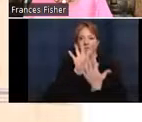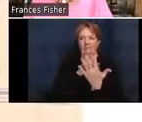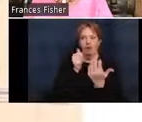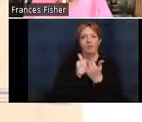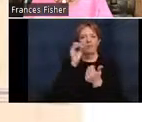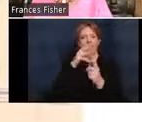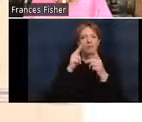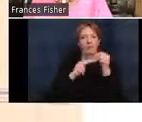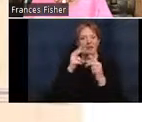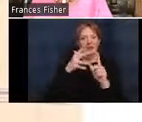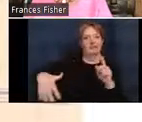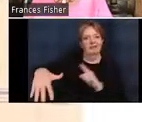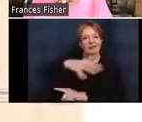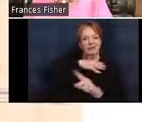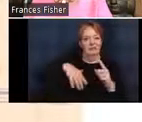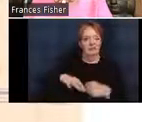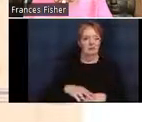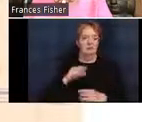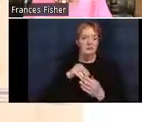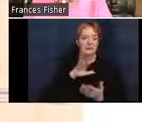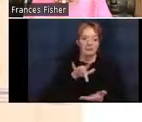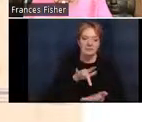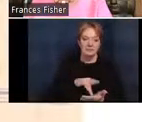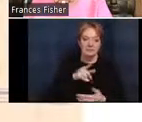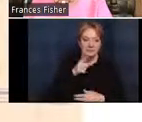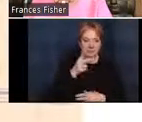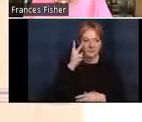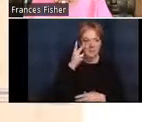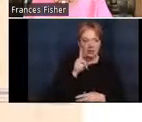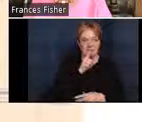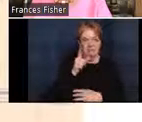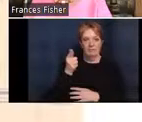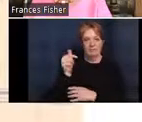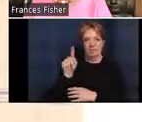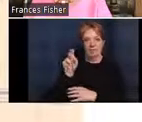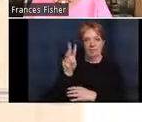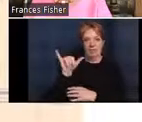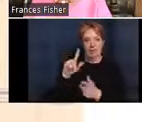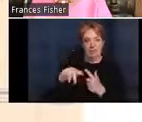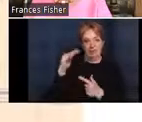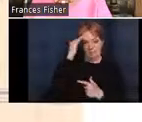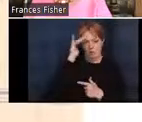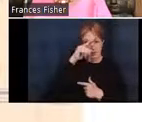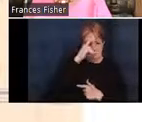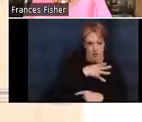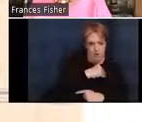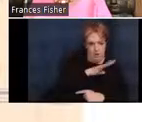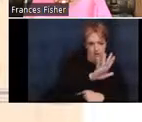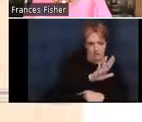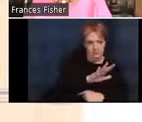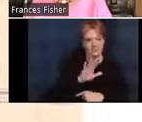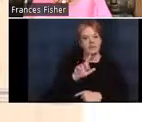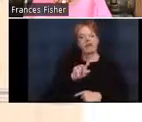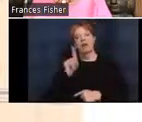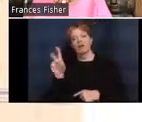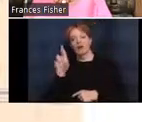the center, you can see the actual gateway to knowledge, the black and white. And then on the far right-hand